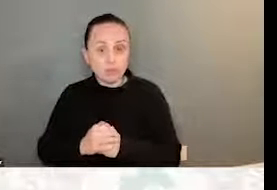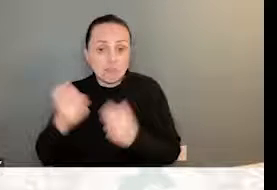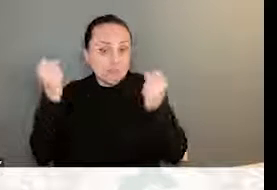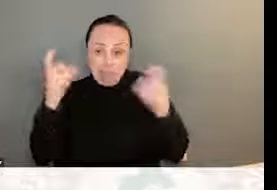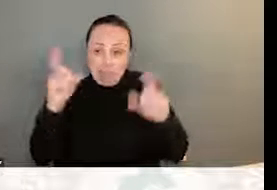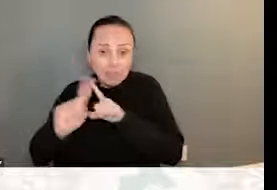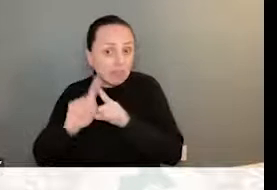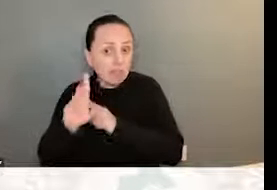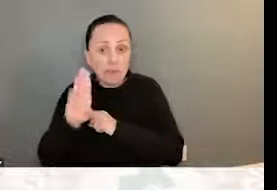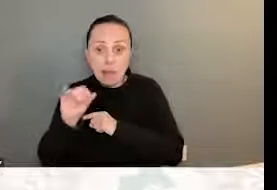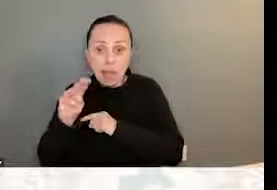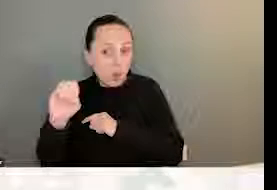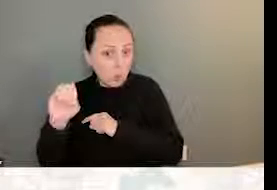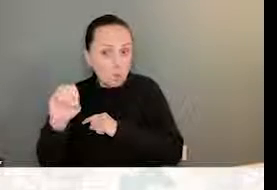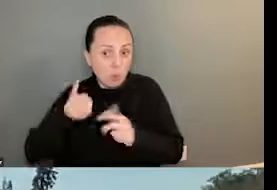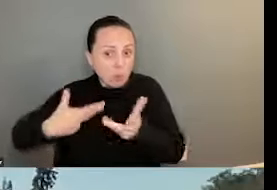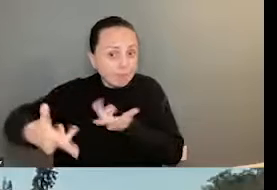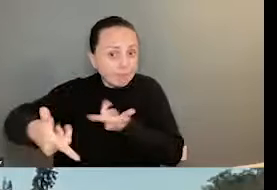of the biomes that we intersect with.